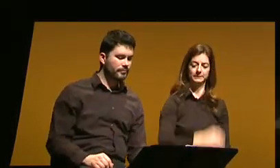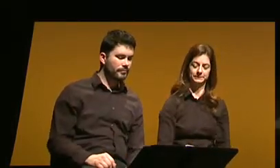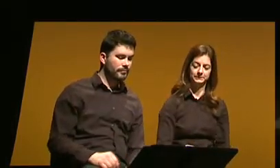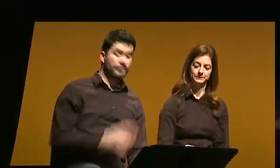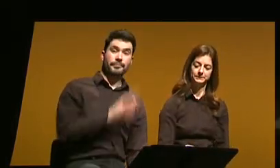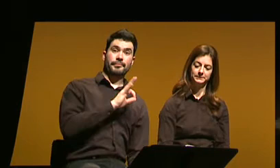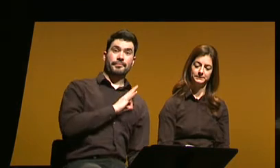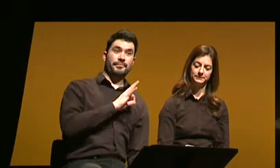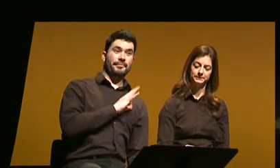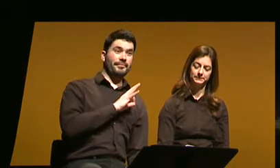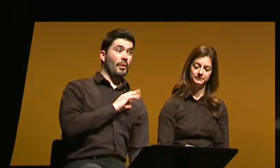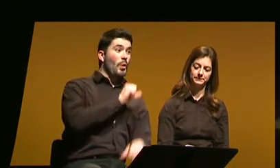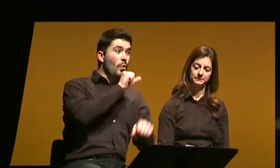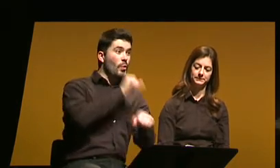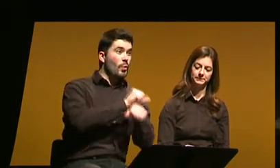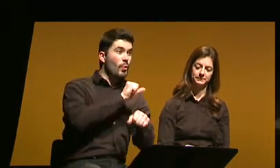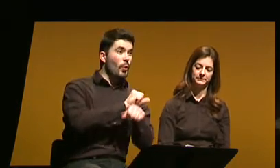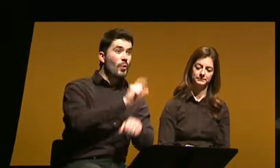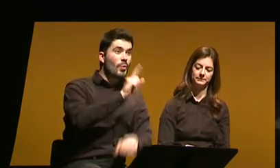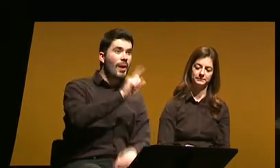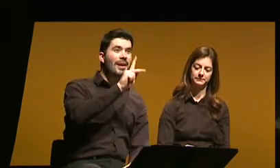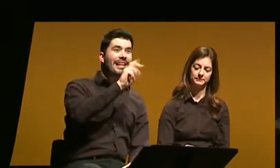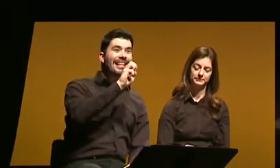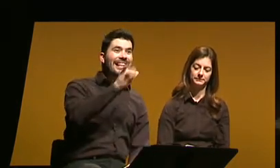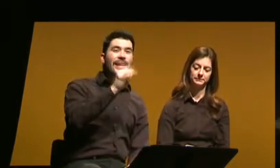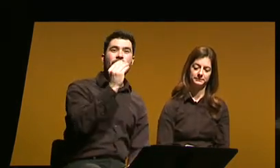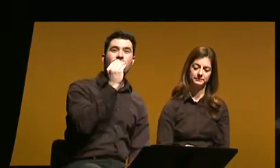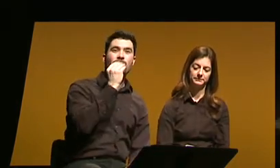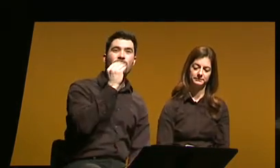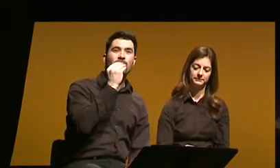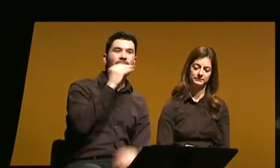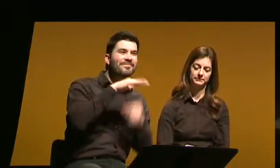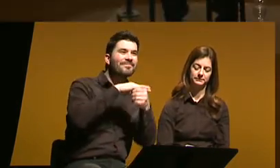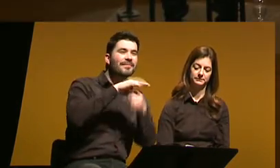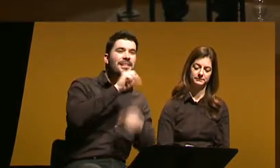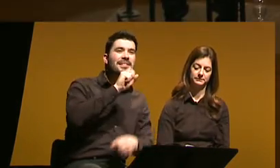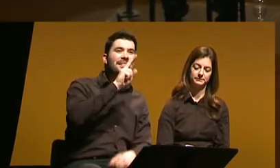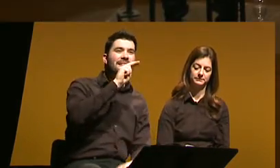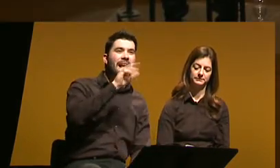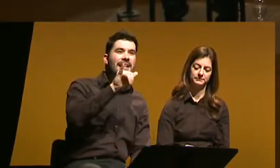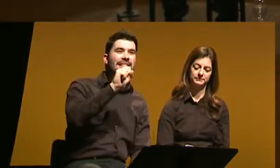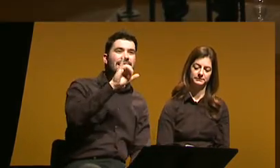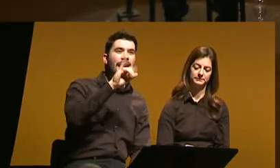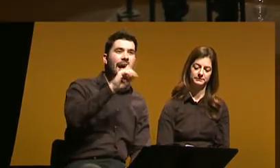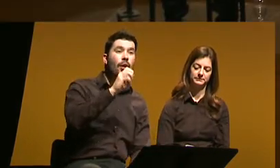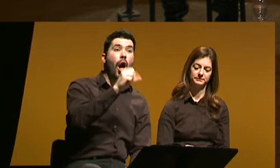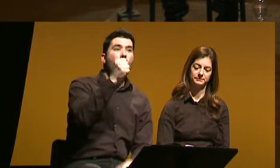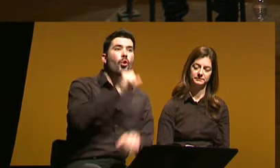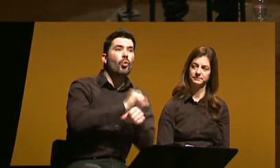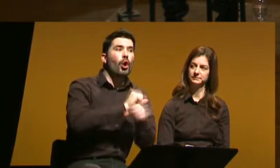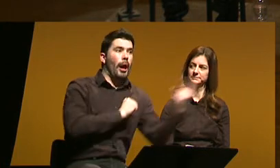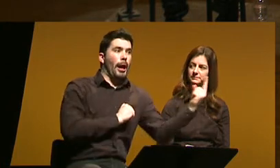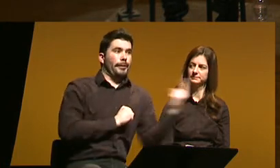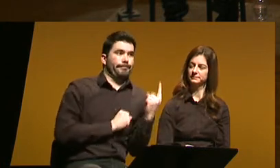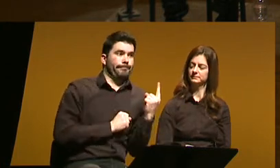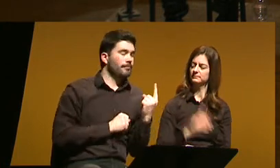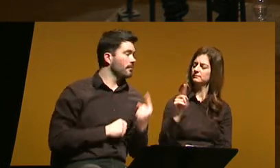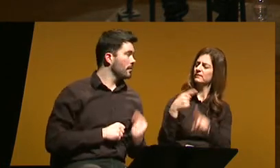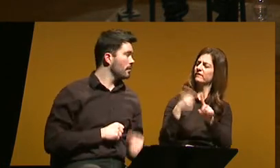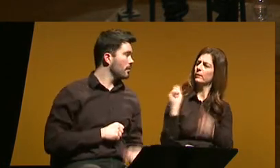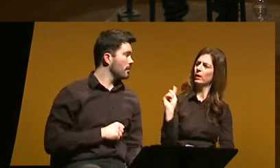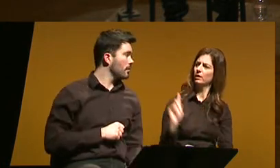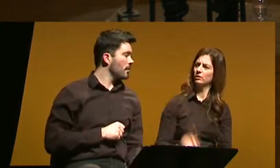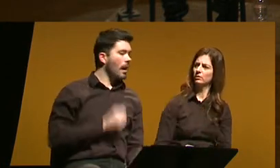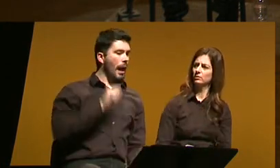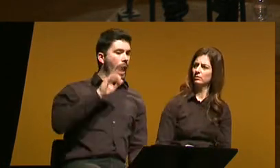2014. I have a job at Key Food in Sunnyside. One of my coworkers asks me, Where are you from? I'm from